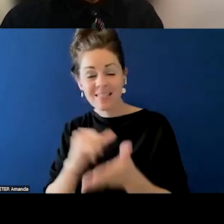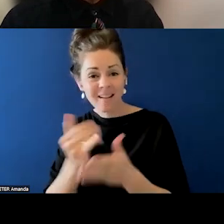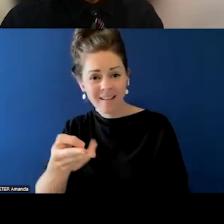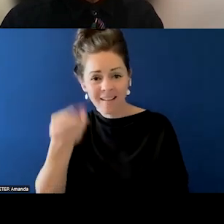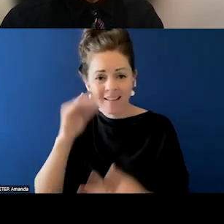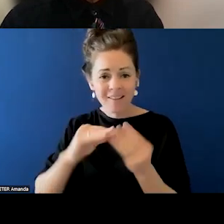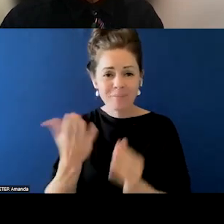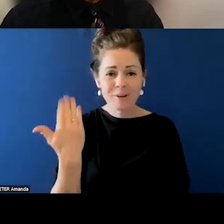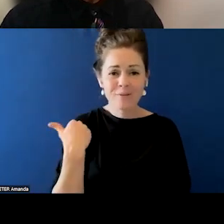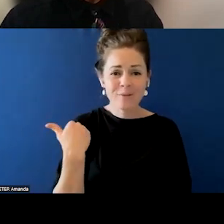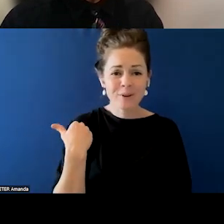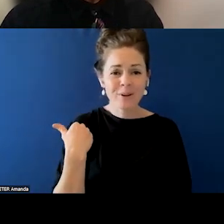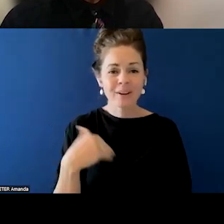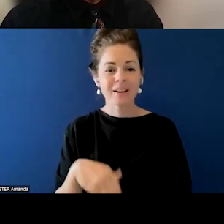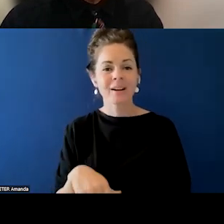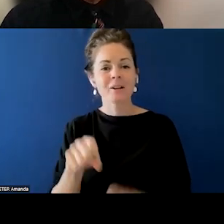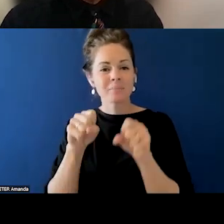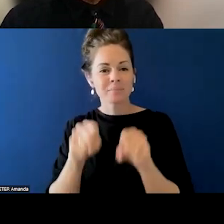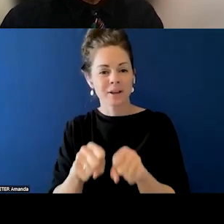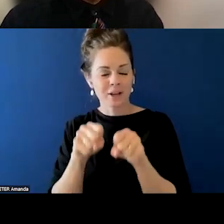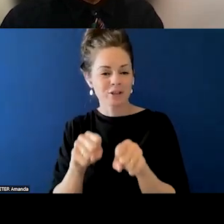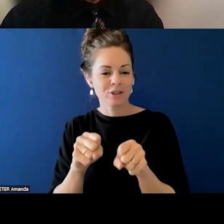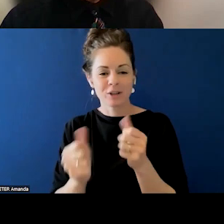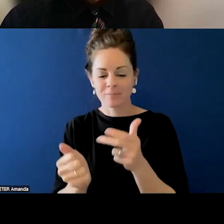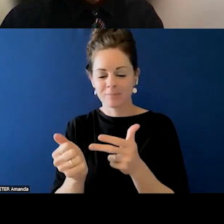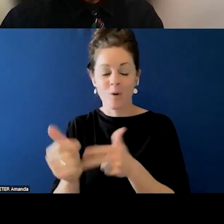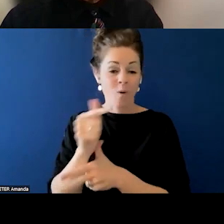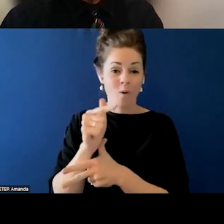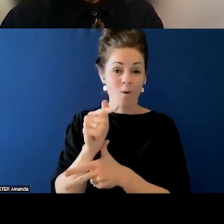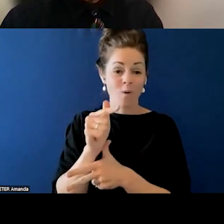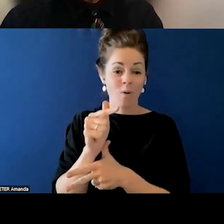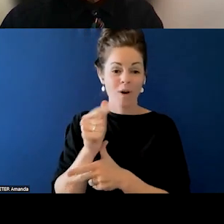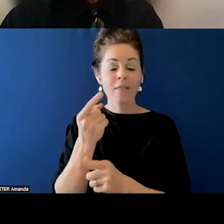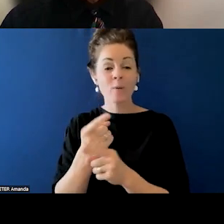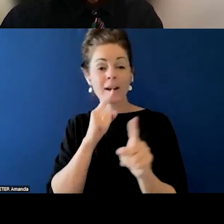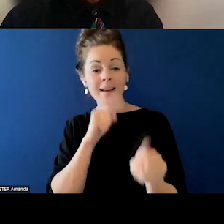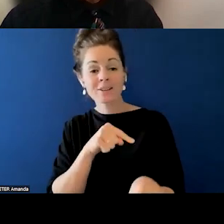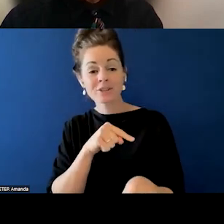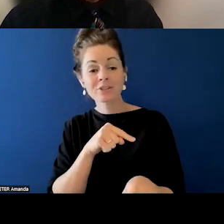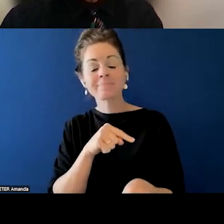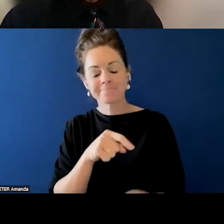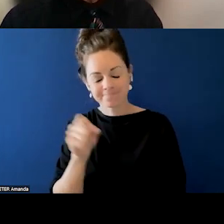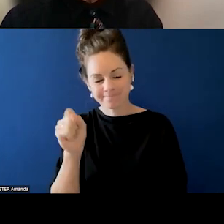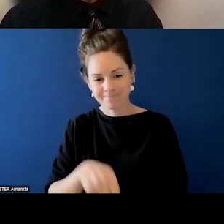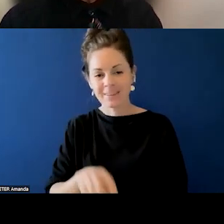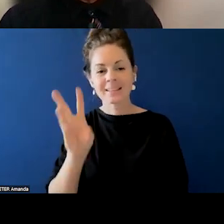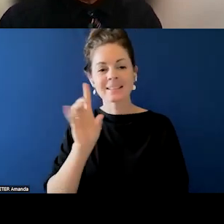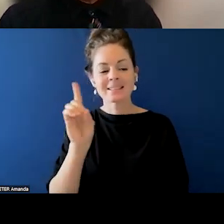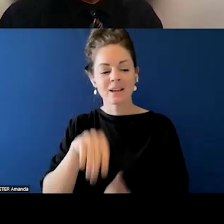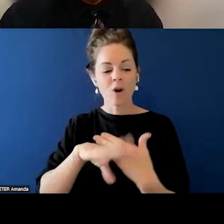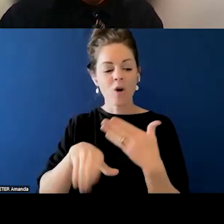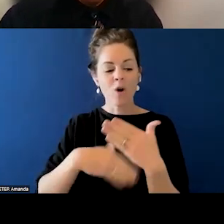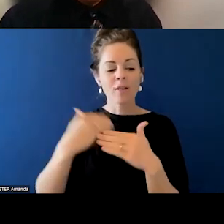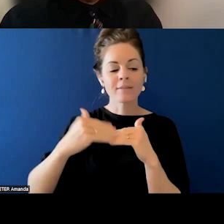before, that it is potentially all of the above. And the correct answer is indeed all of the above. We have such